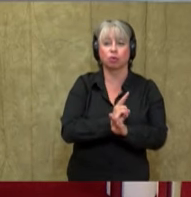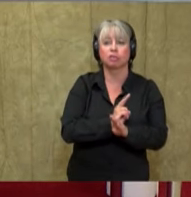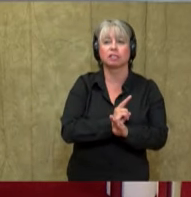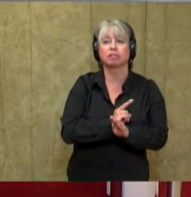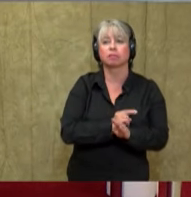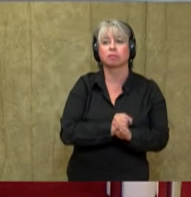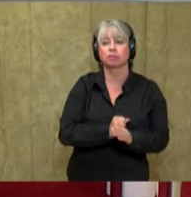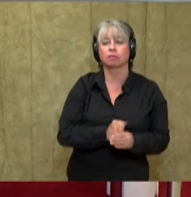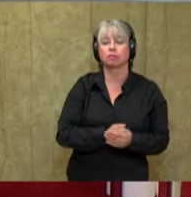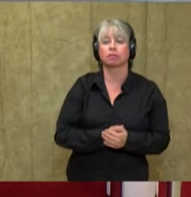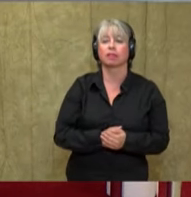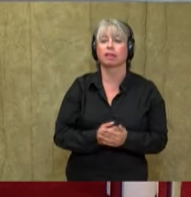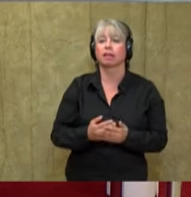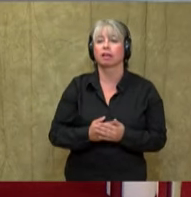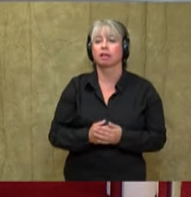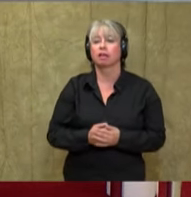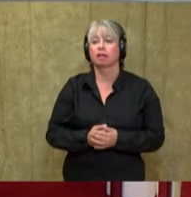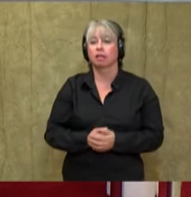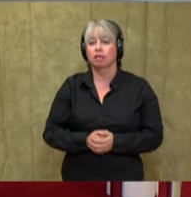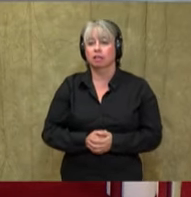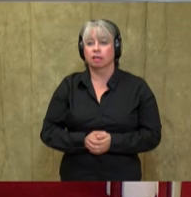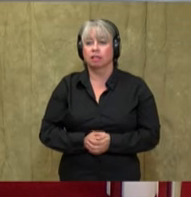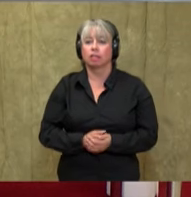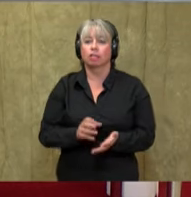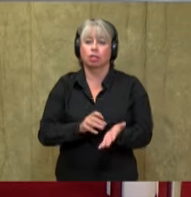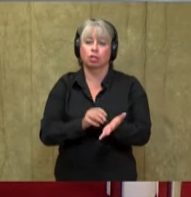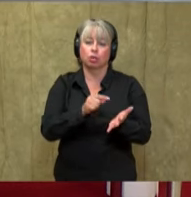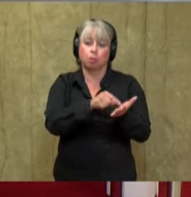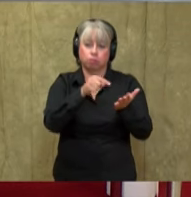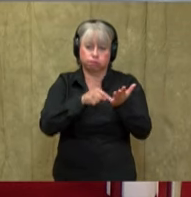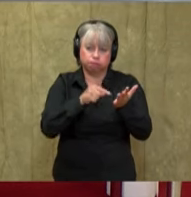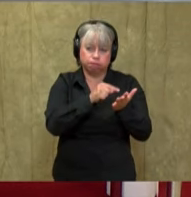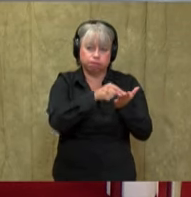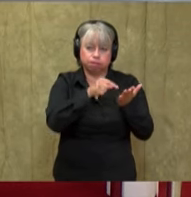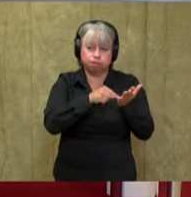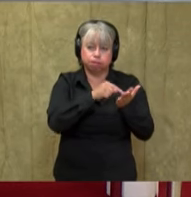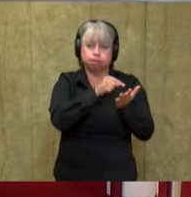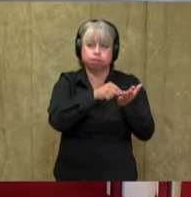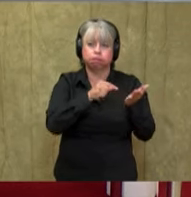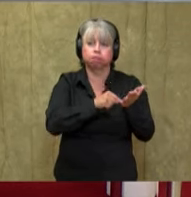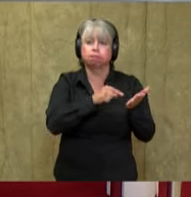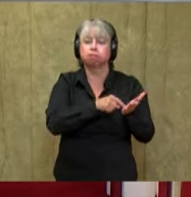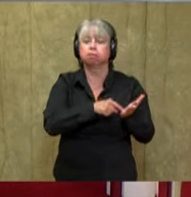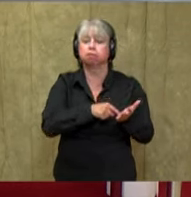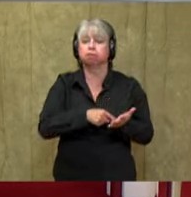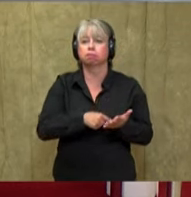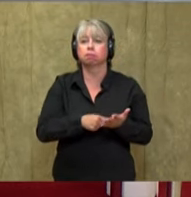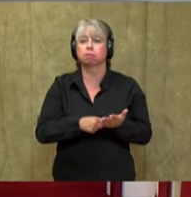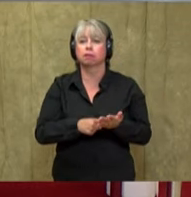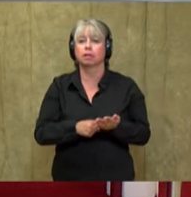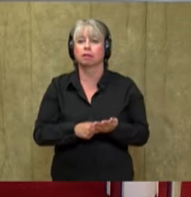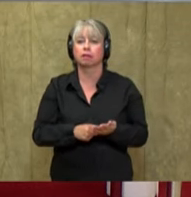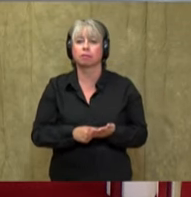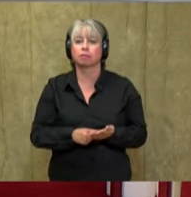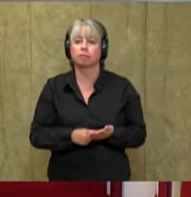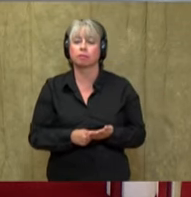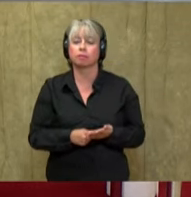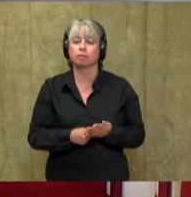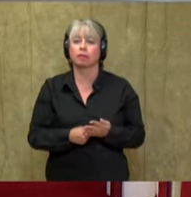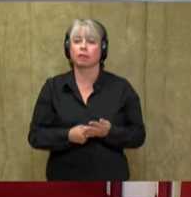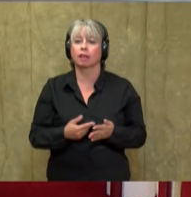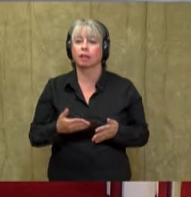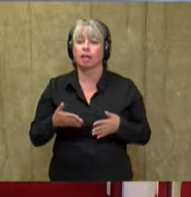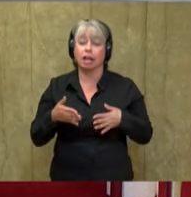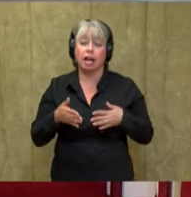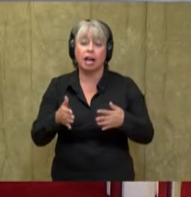even a scientific calculator, you can put these in. A lot of times, I know for my students, for time's sake, I just let my students,